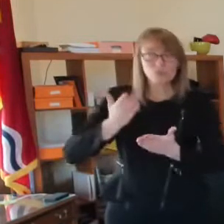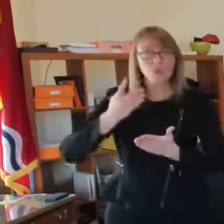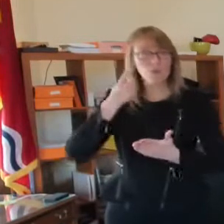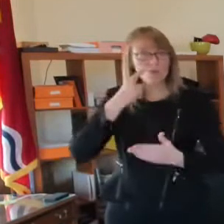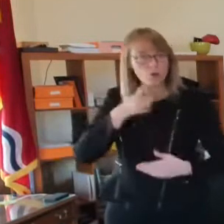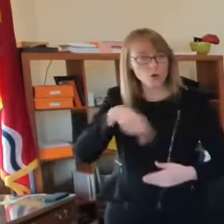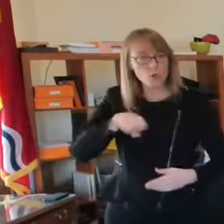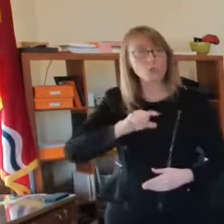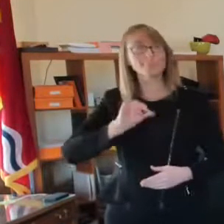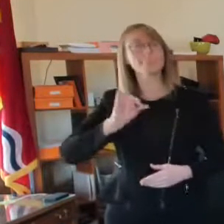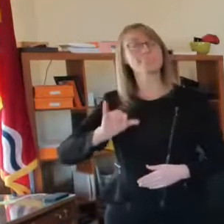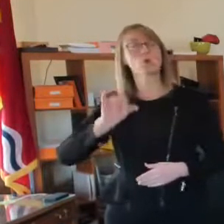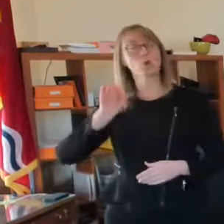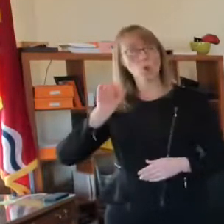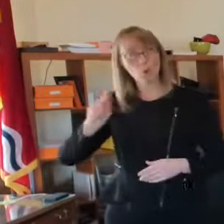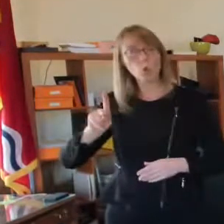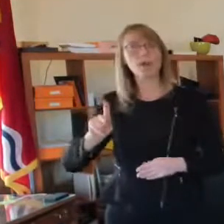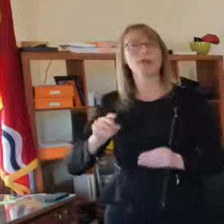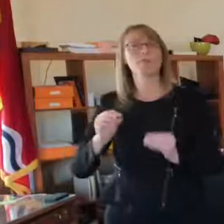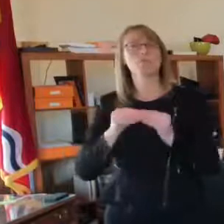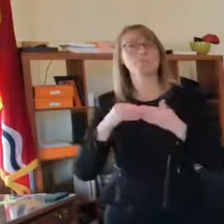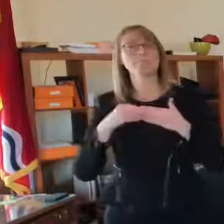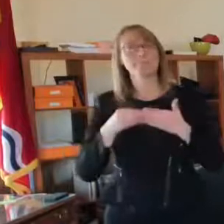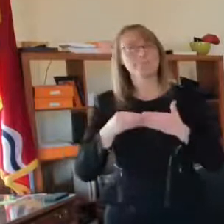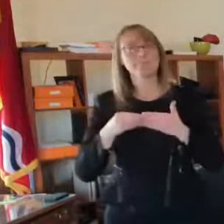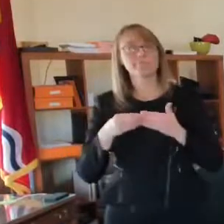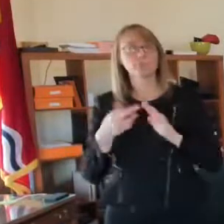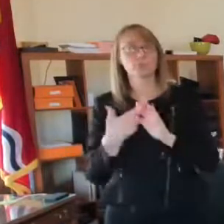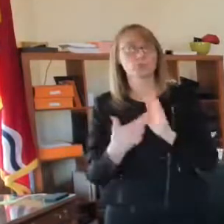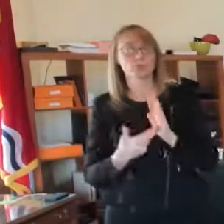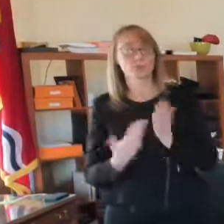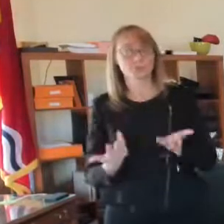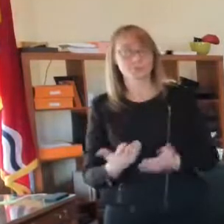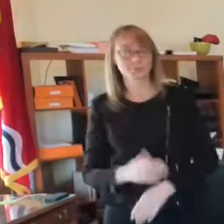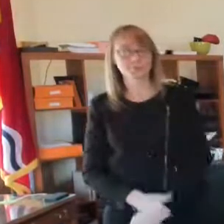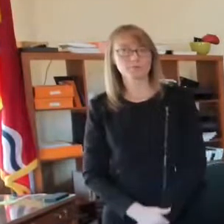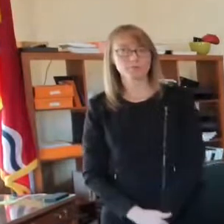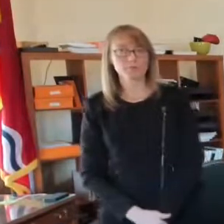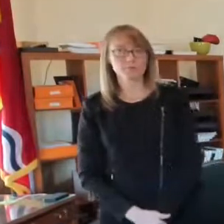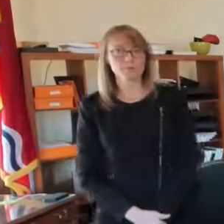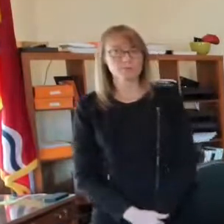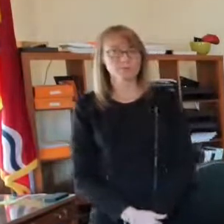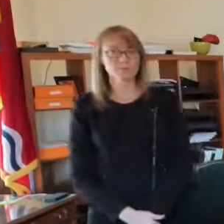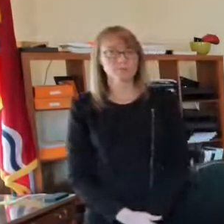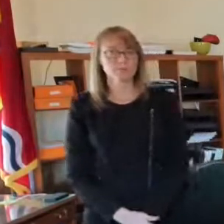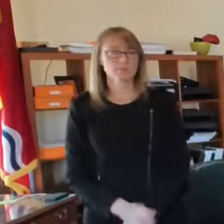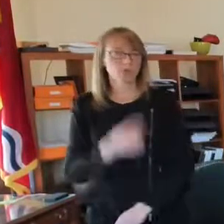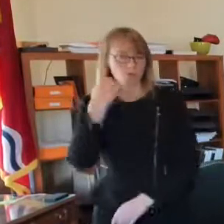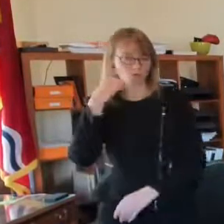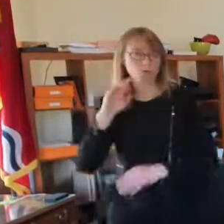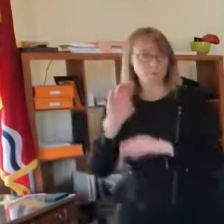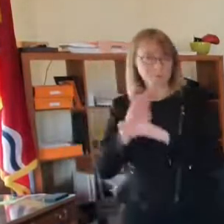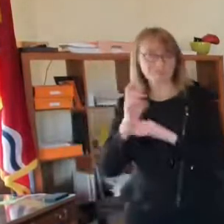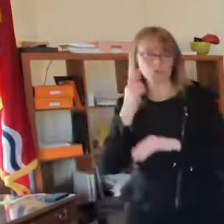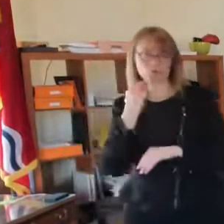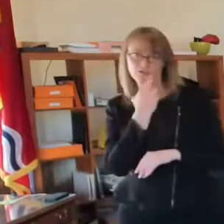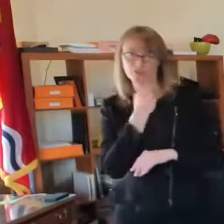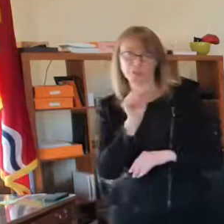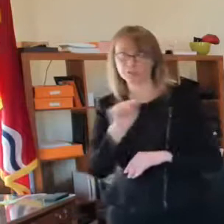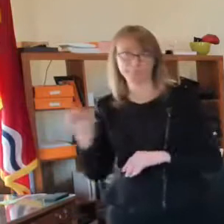businesses and establishments to lift restrictions? And when might that take place? well, John, I don't know when it will take